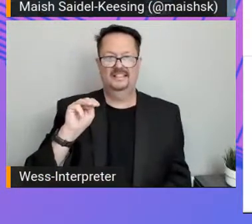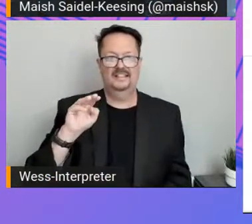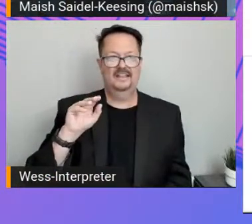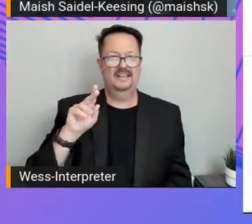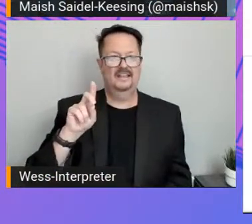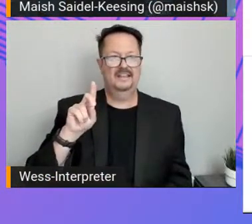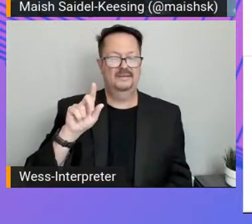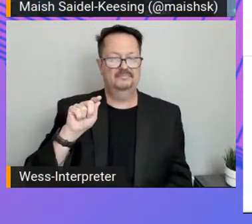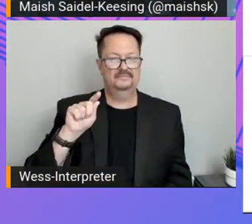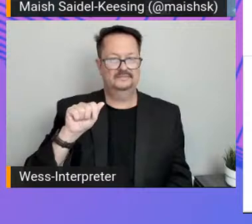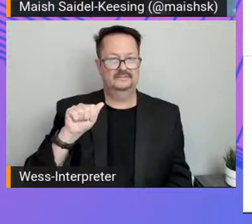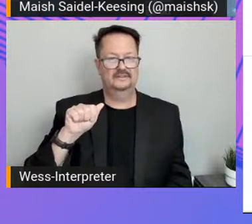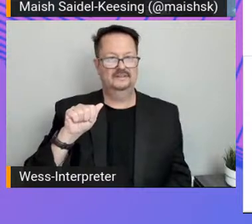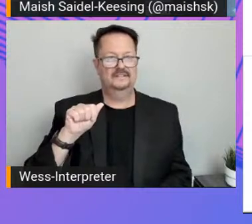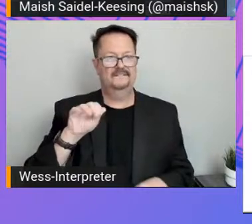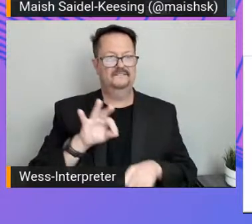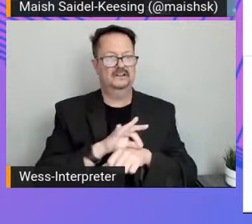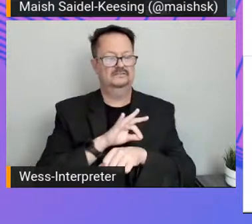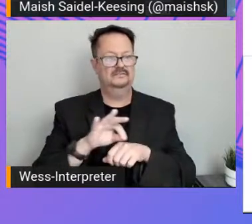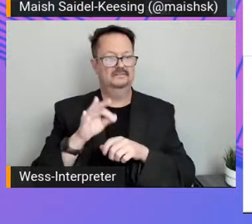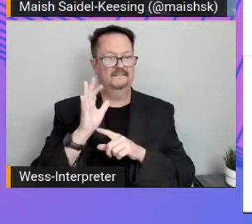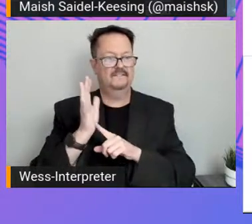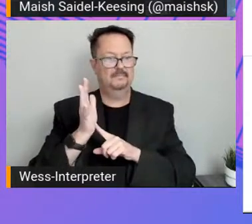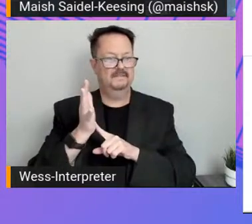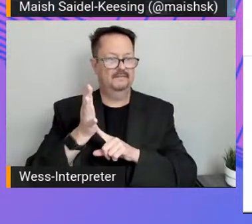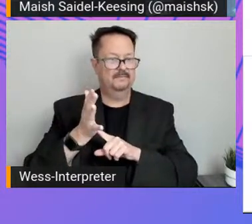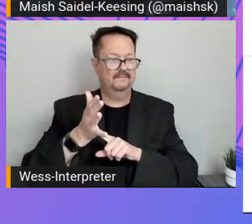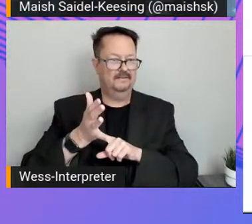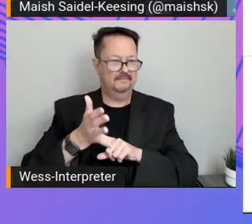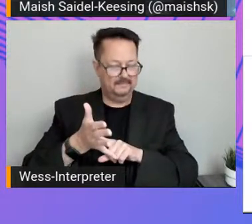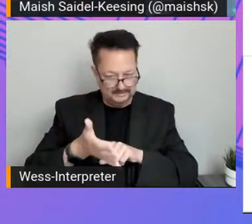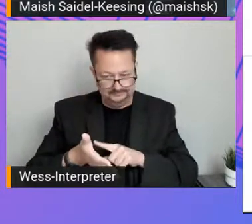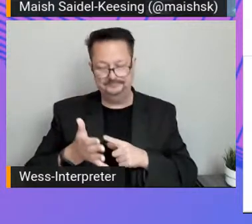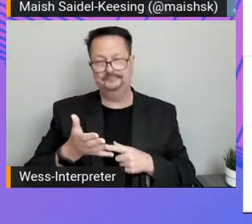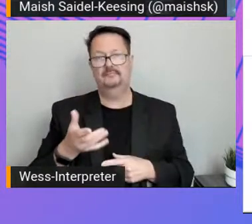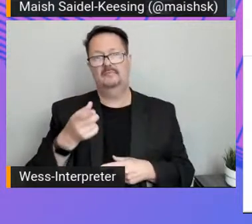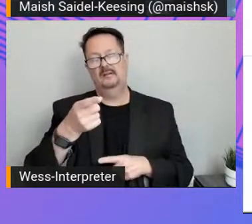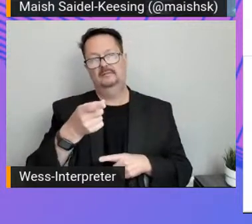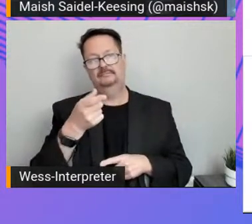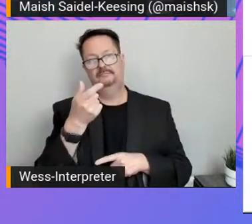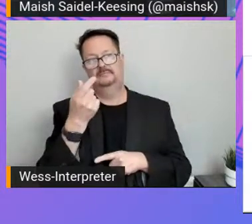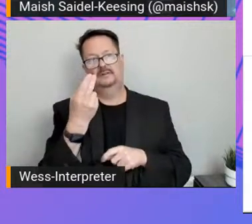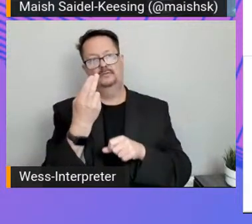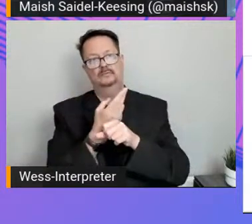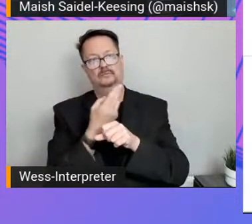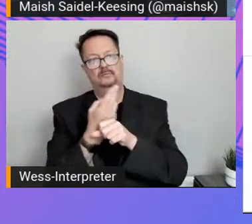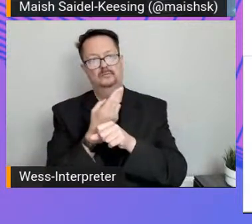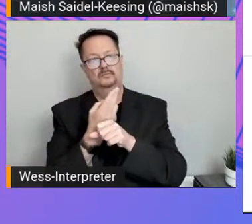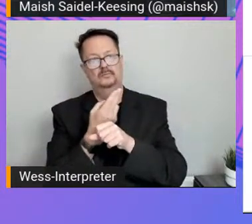function is running every 5 minutes, and it's doing a few things. It's using the